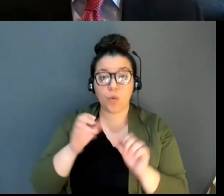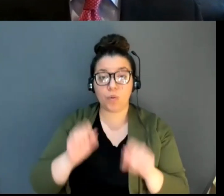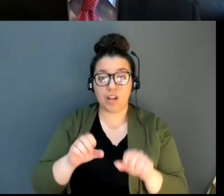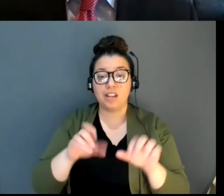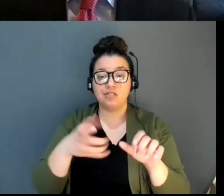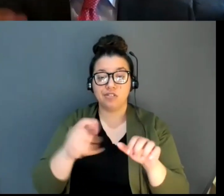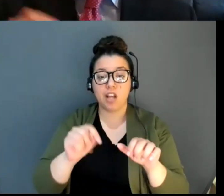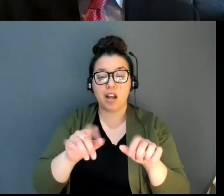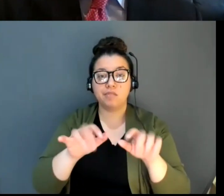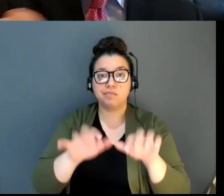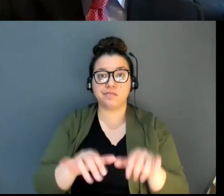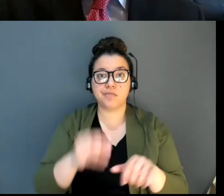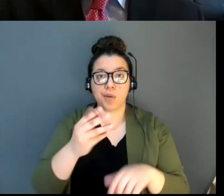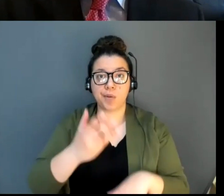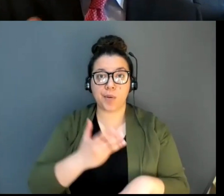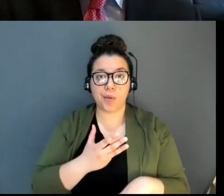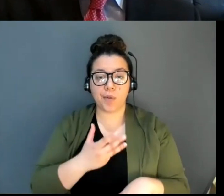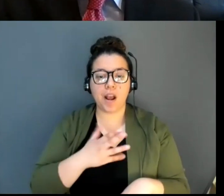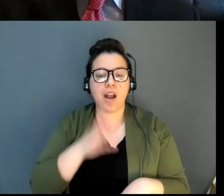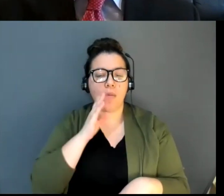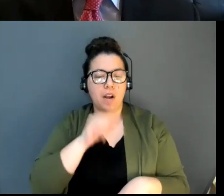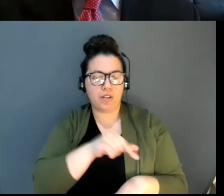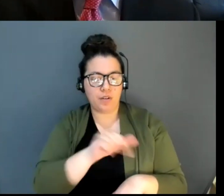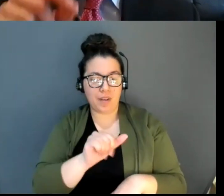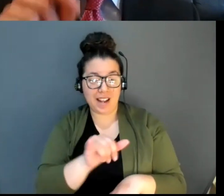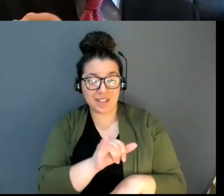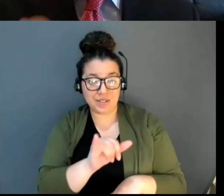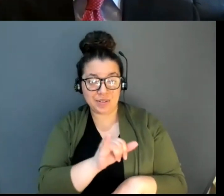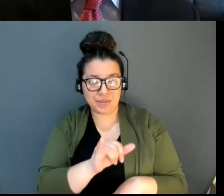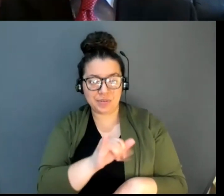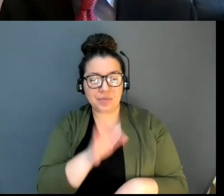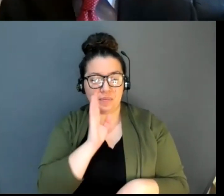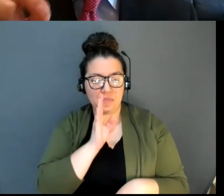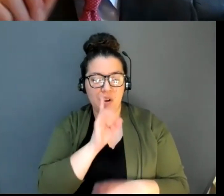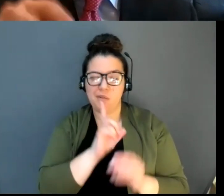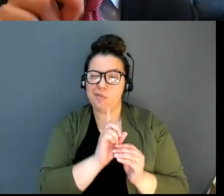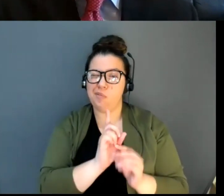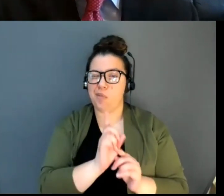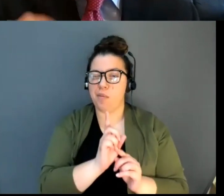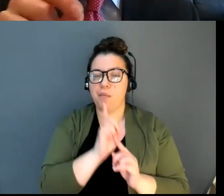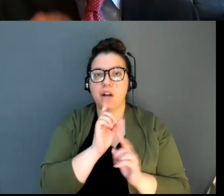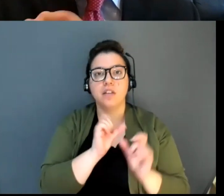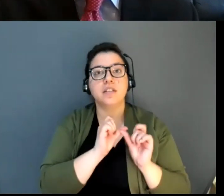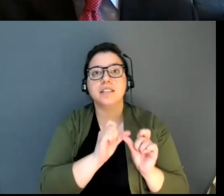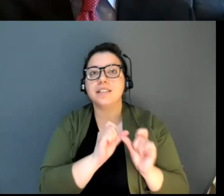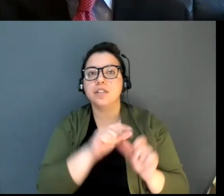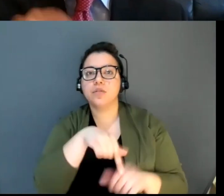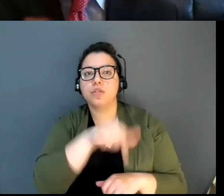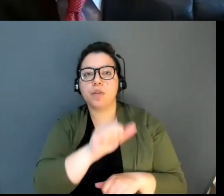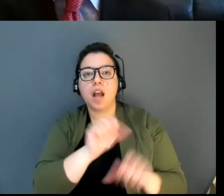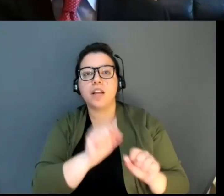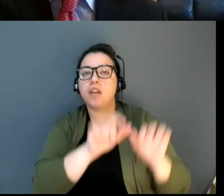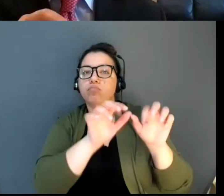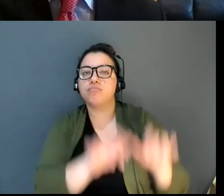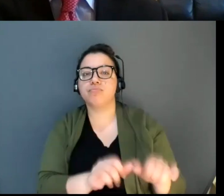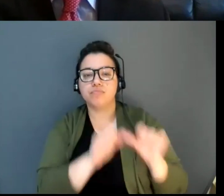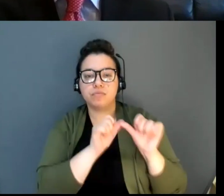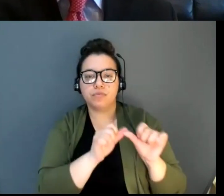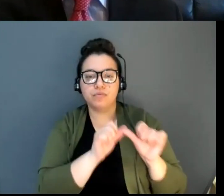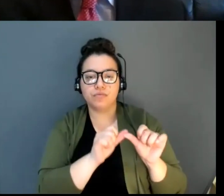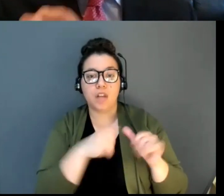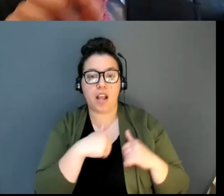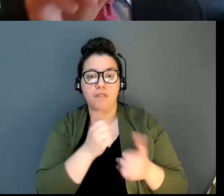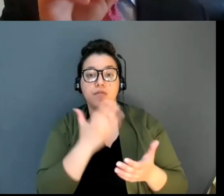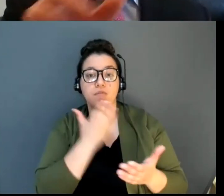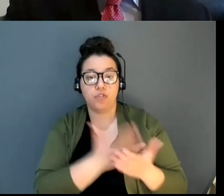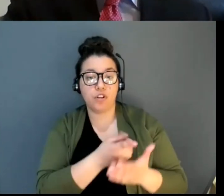the chat. And I want to get to your questions that are in the Q&A in just one moment. And please continue to put your questions in the Q&A. We have some good ones I'm going to get